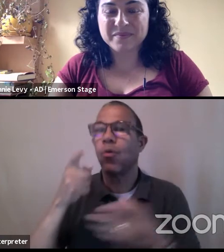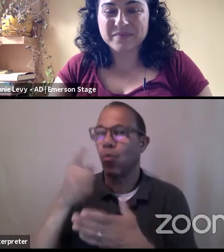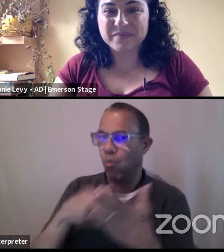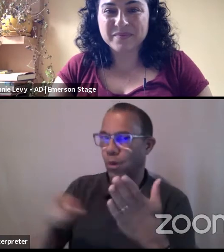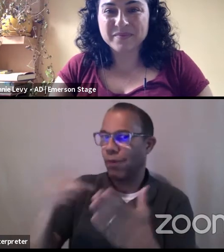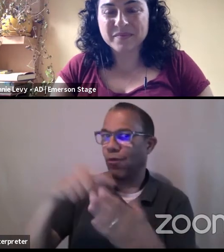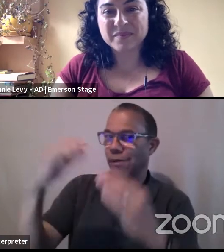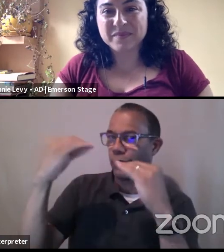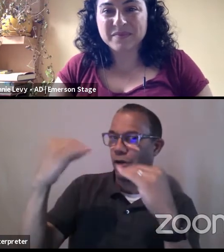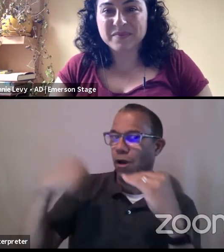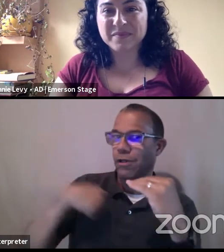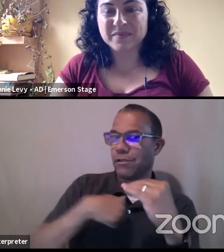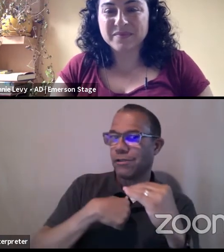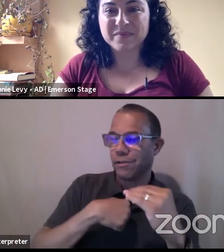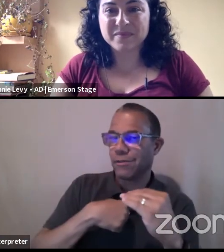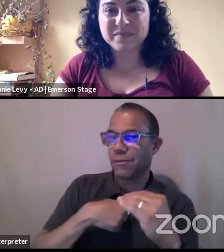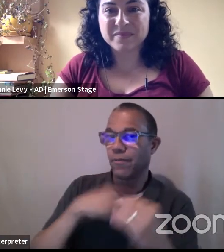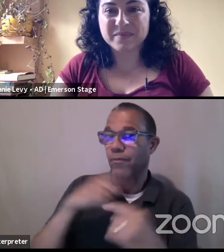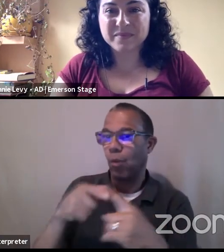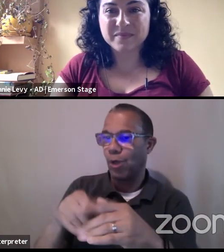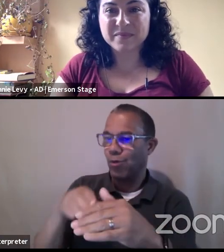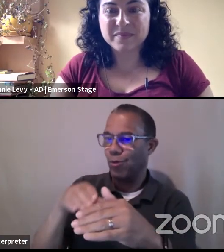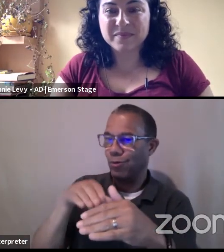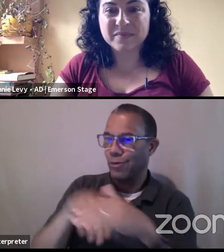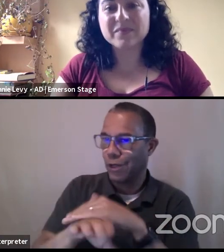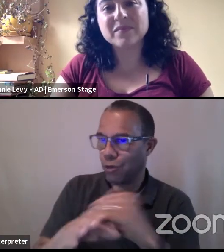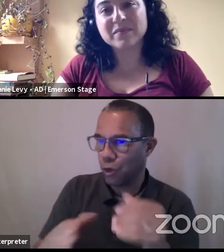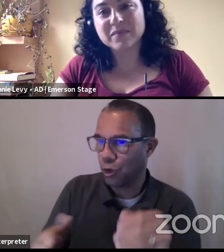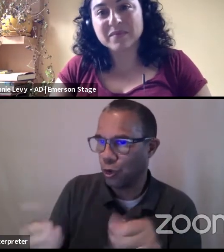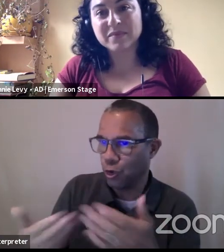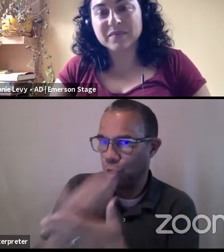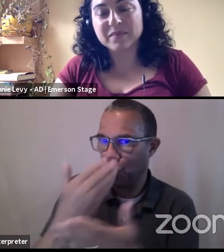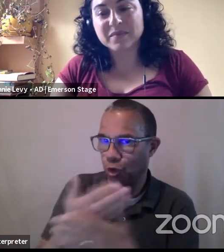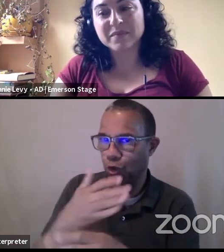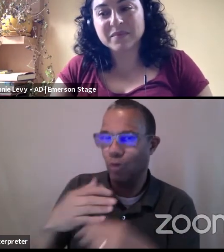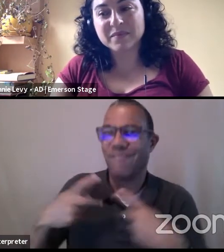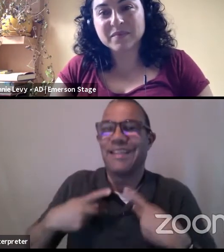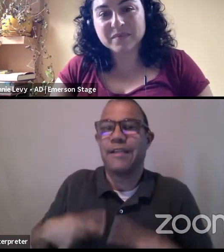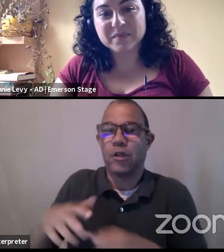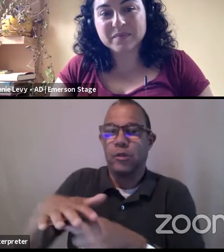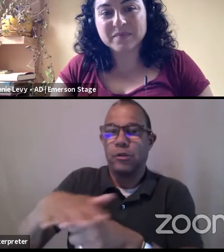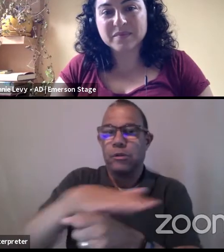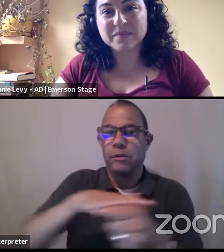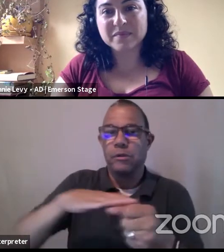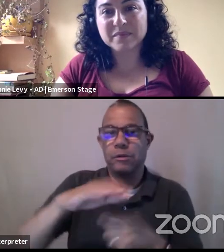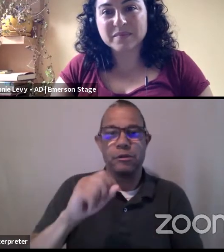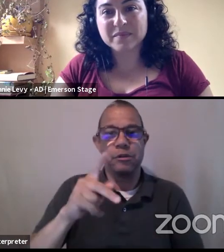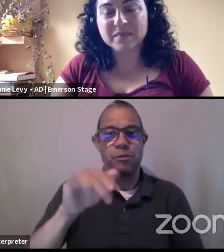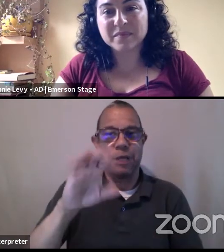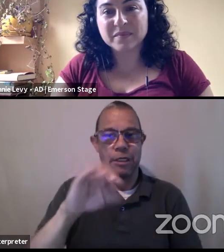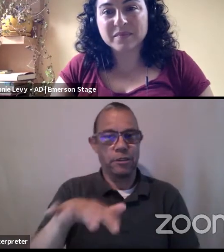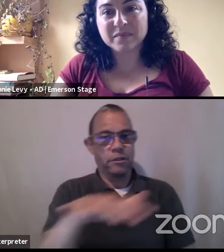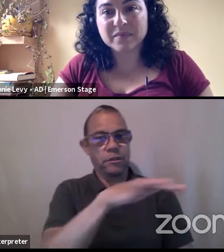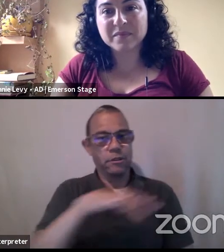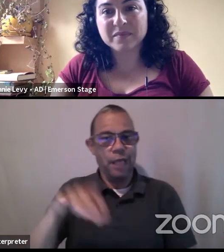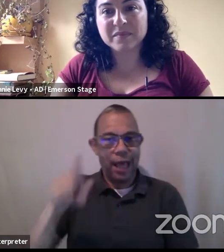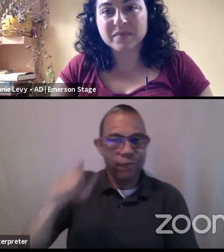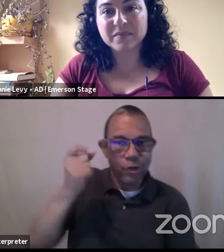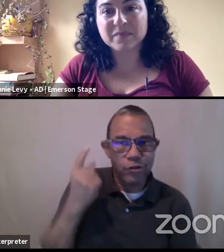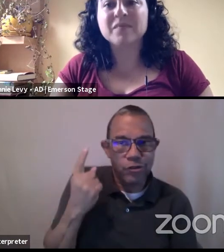was the fact that when you enter a new space, physical space, you have to understand what